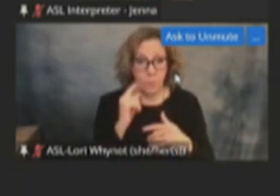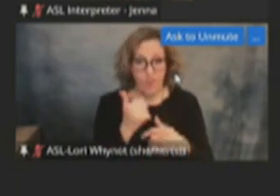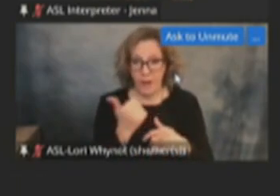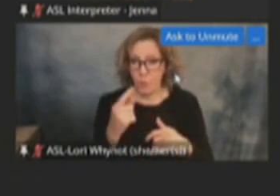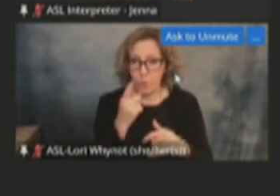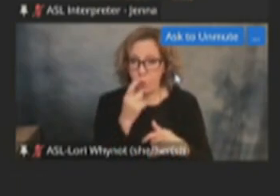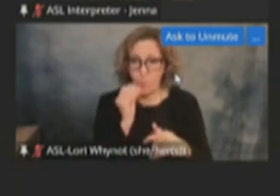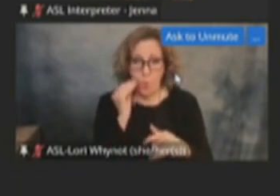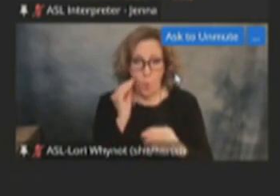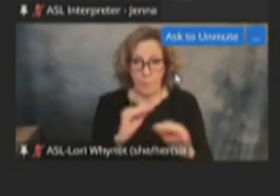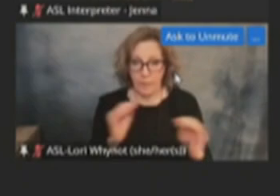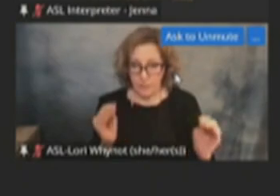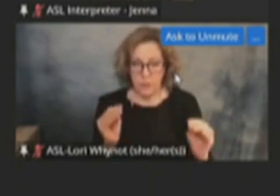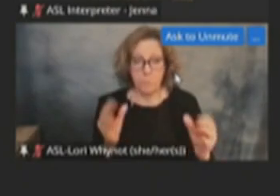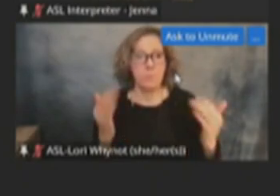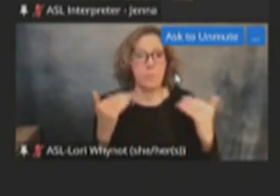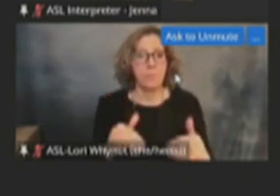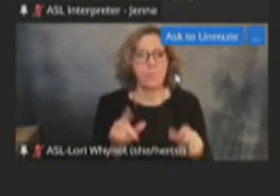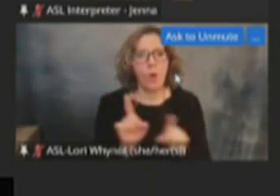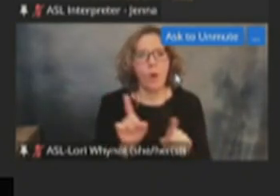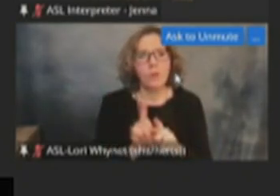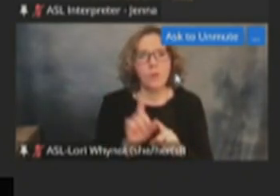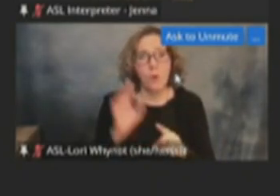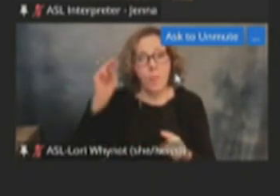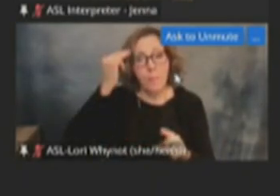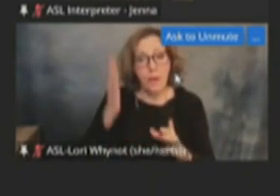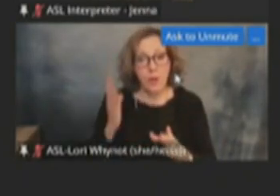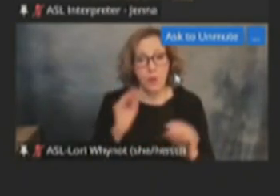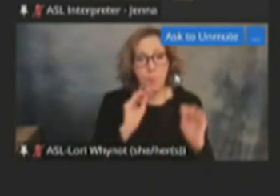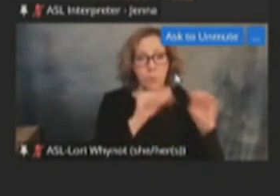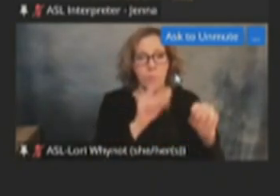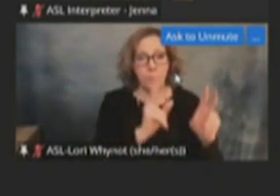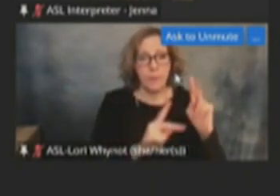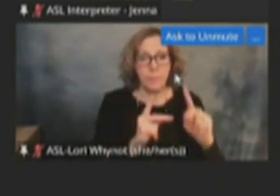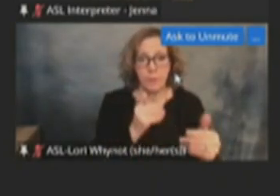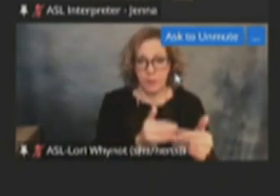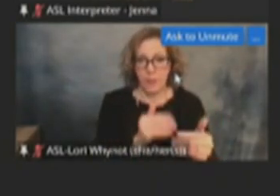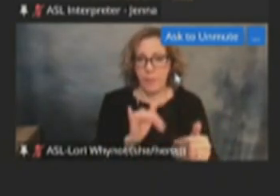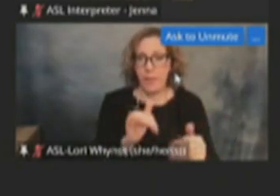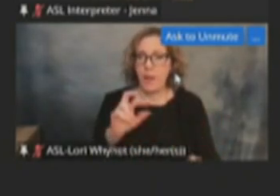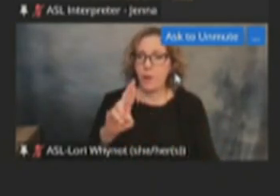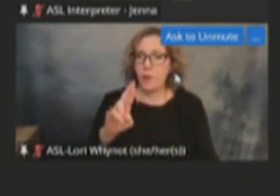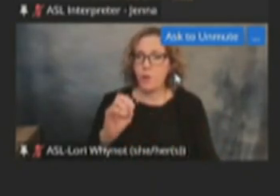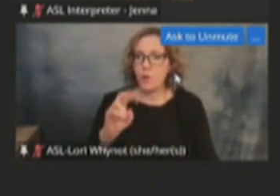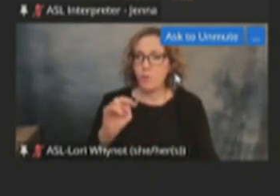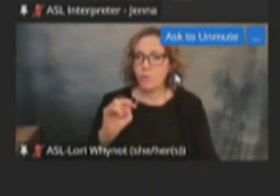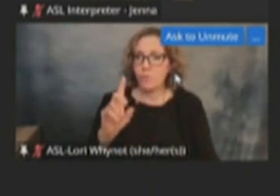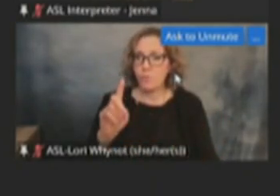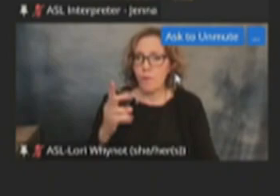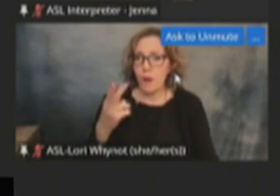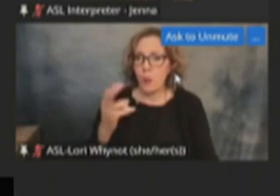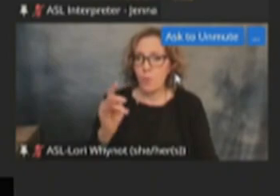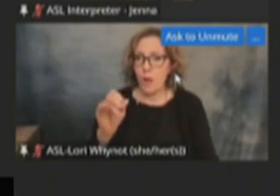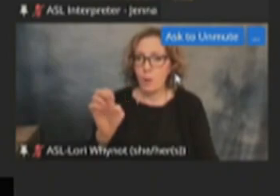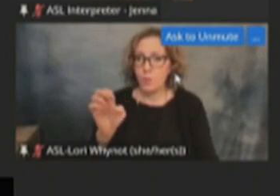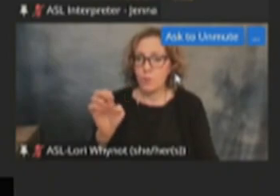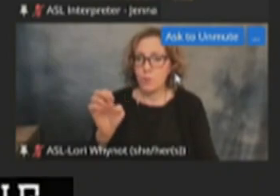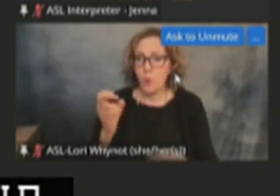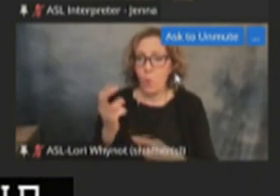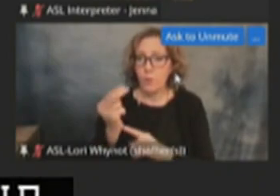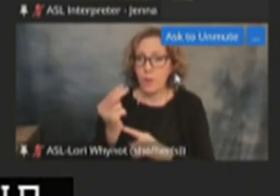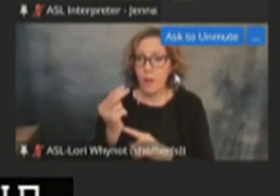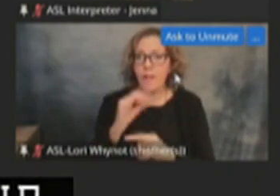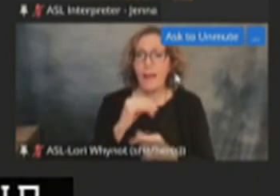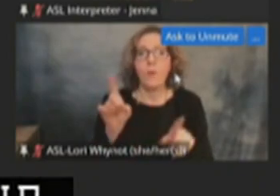also putting people in the Roundhouse Hotel near the area of Mass and Cass, and the Envision Hotel in